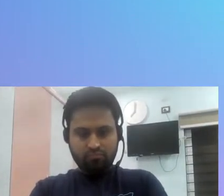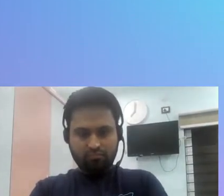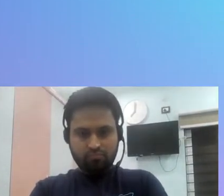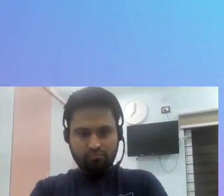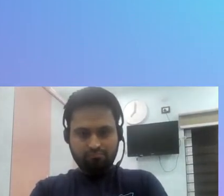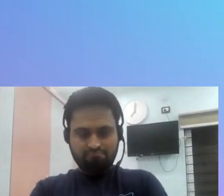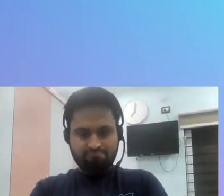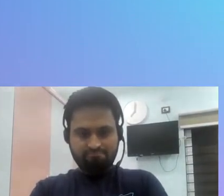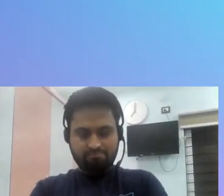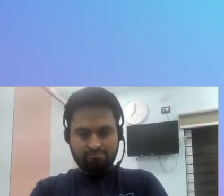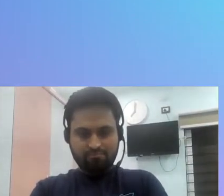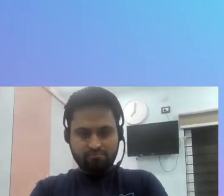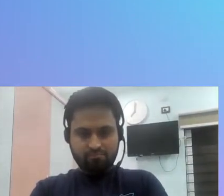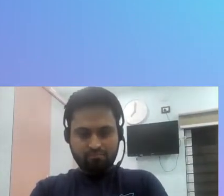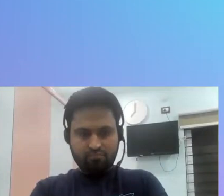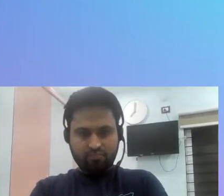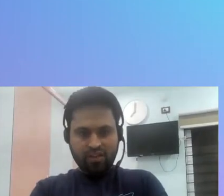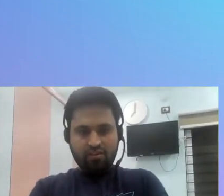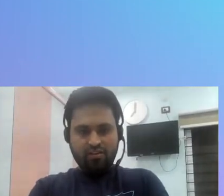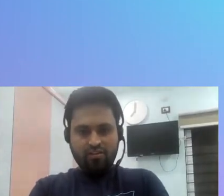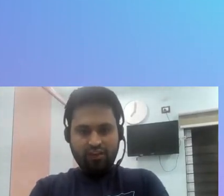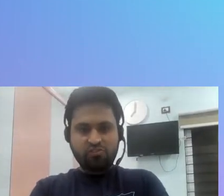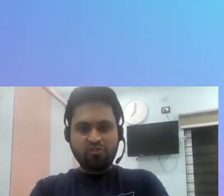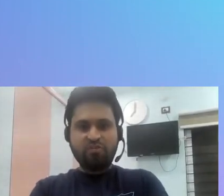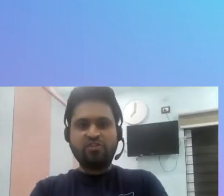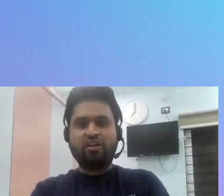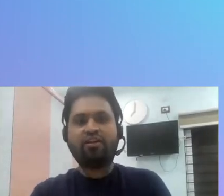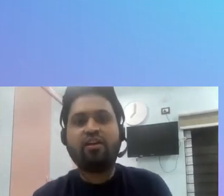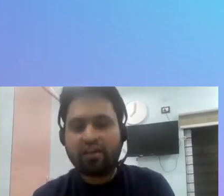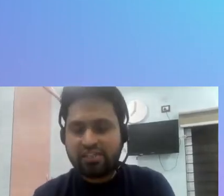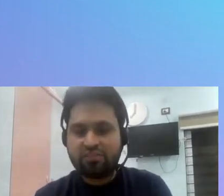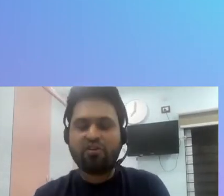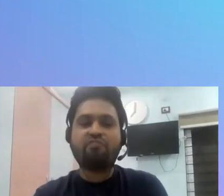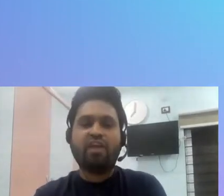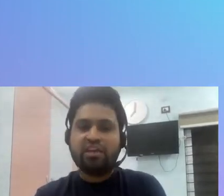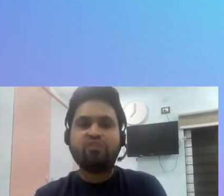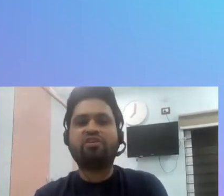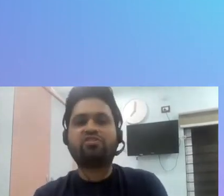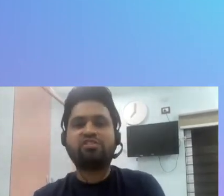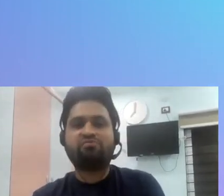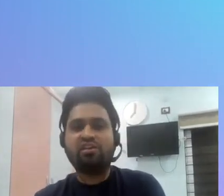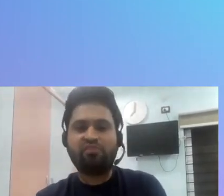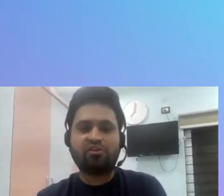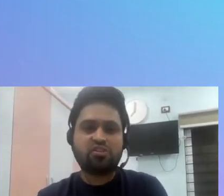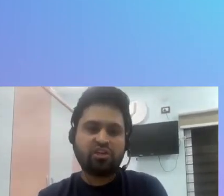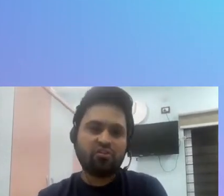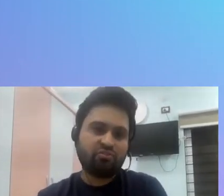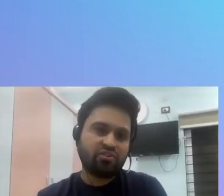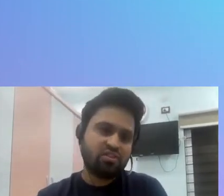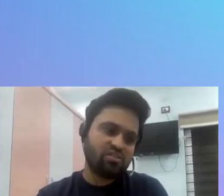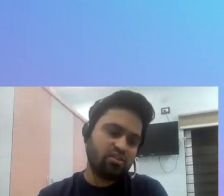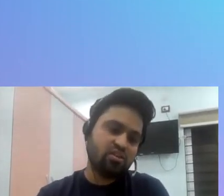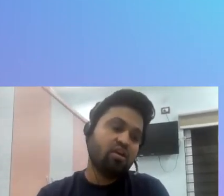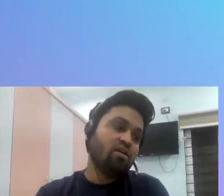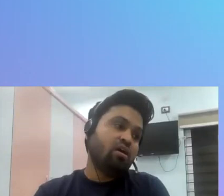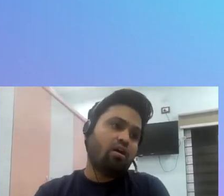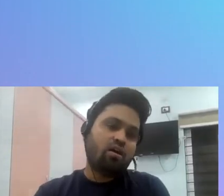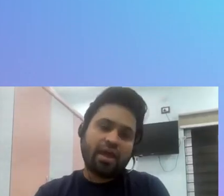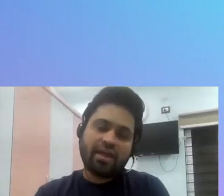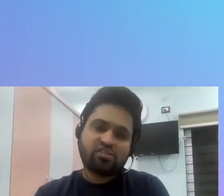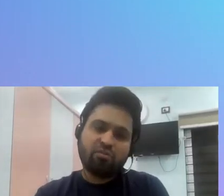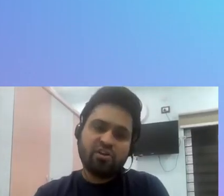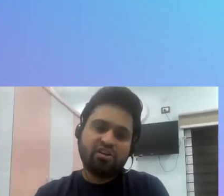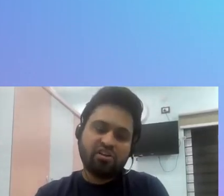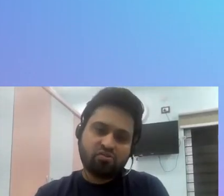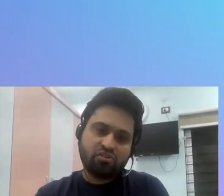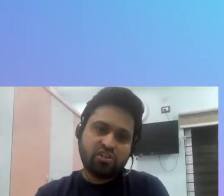decide if the pro plan is right for you. Thank you so much. And guys, if you have any questions, feel free to share your questions in our